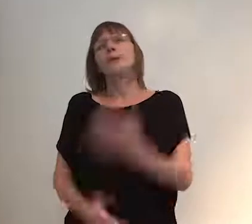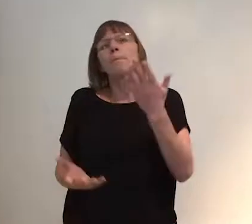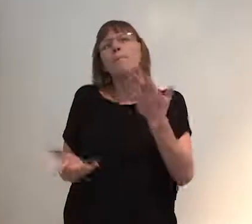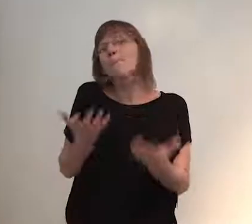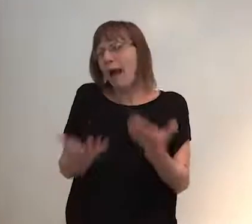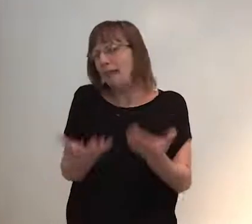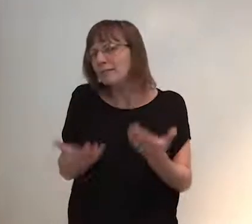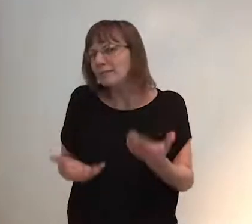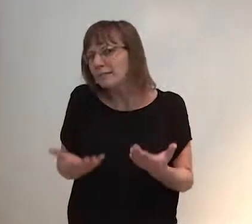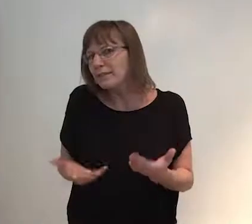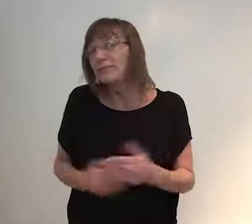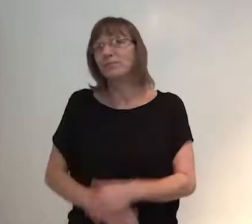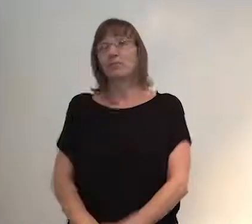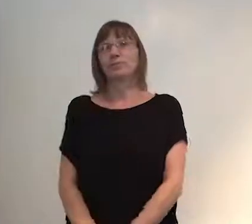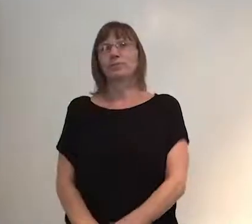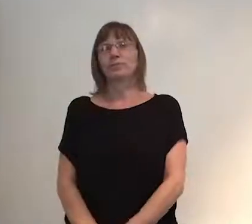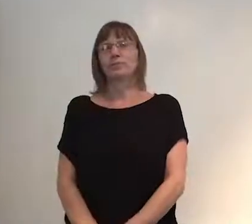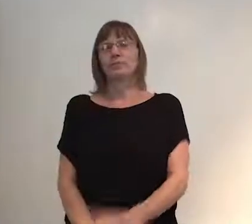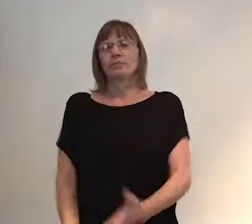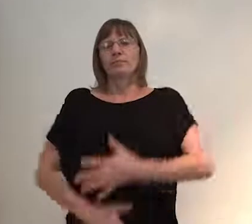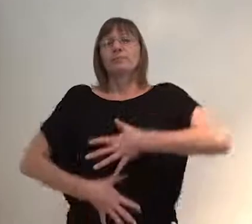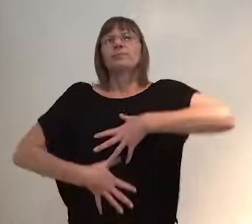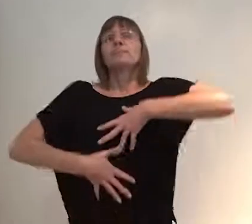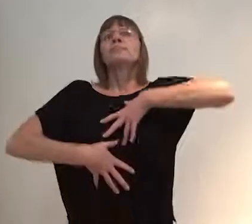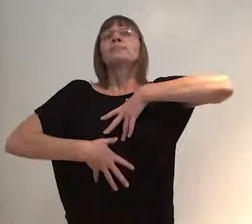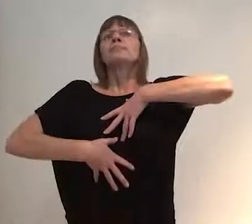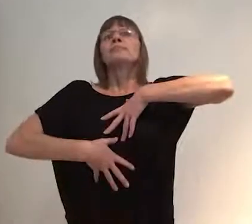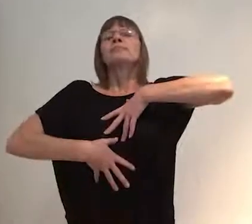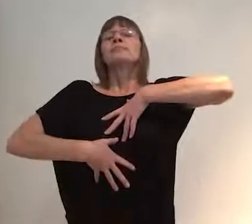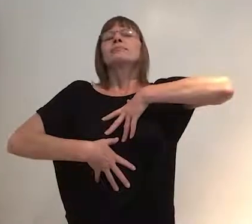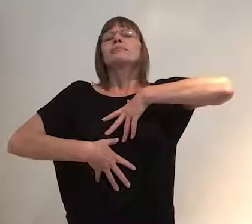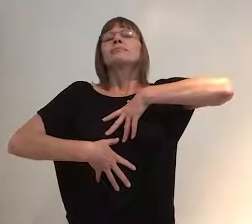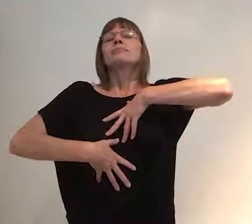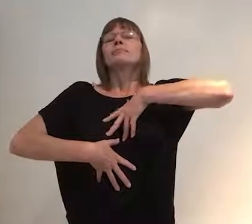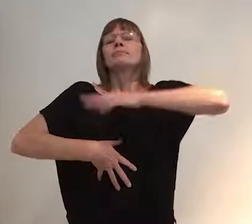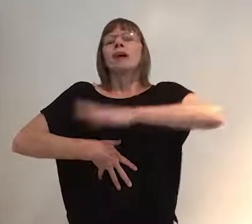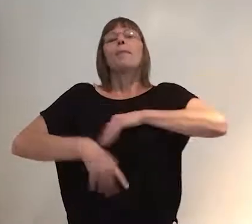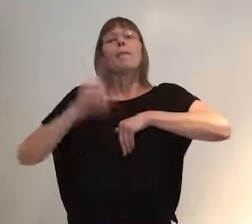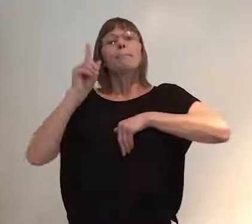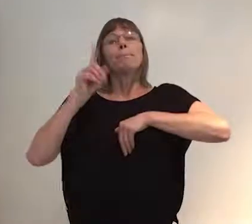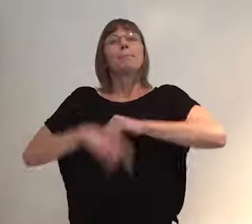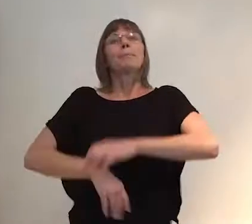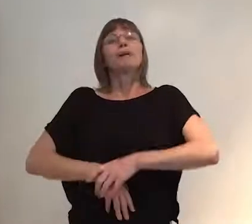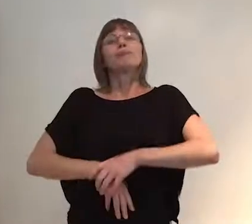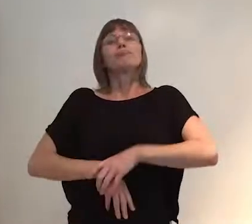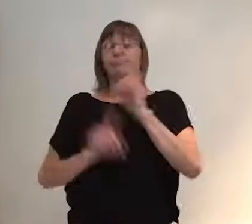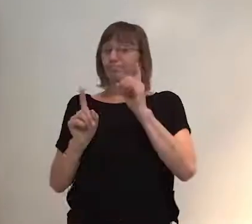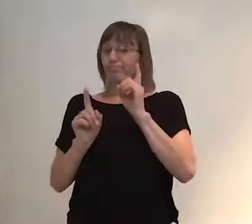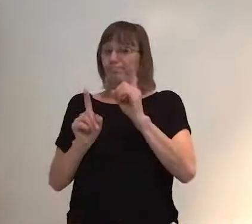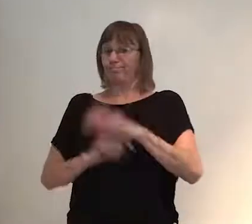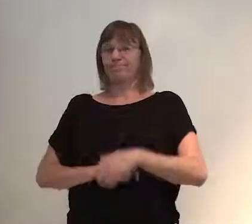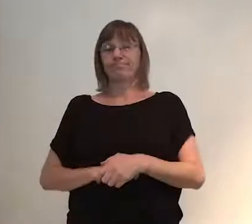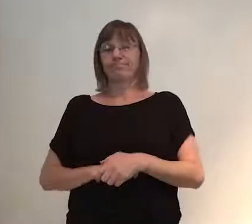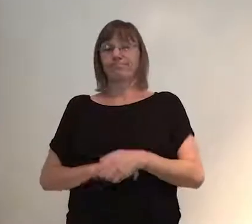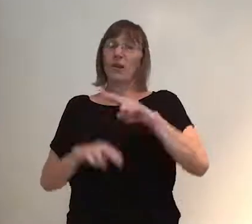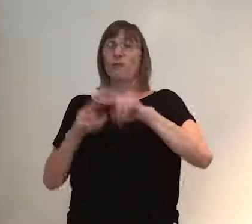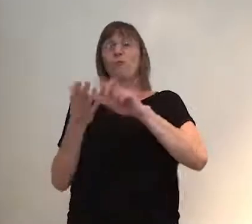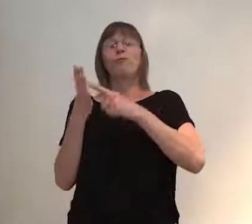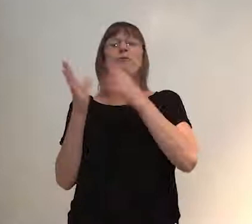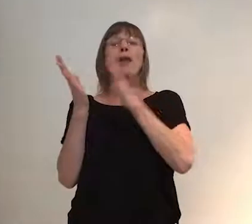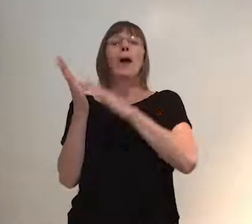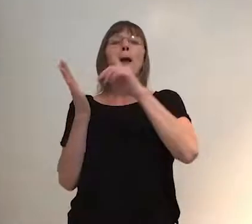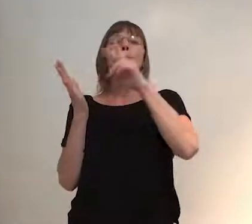There's our balance. Okay, then we can inhale, take that left arm up above, and there we are, just